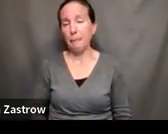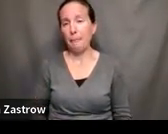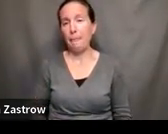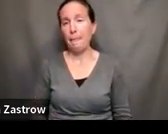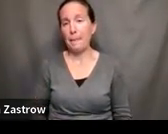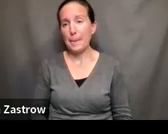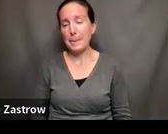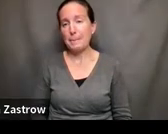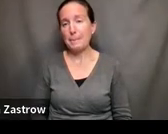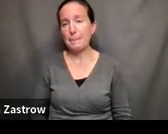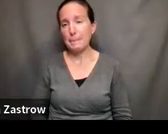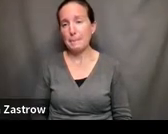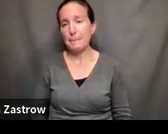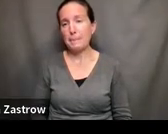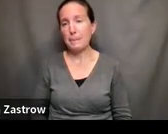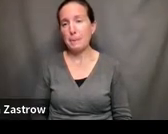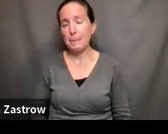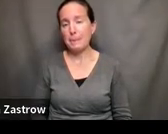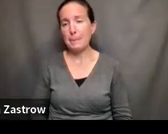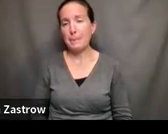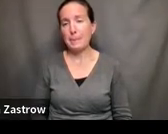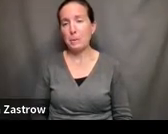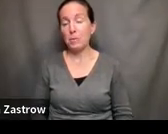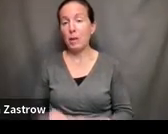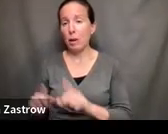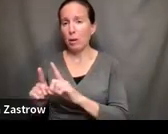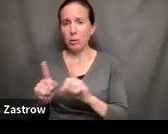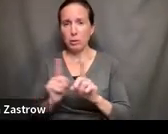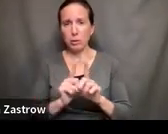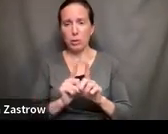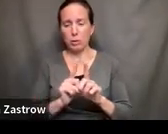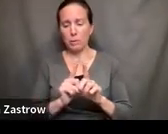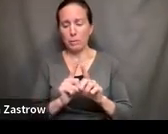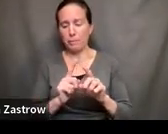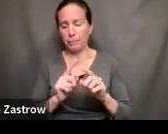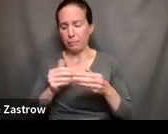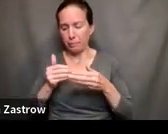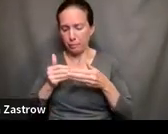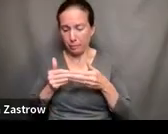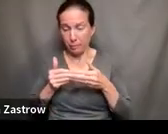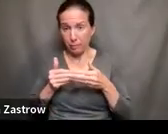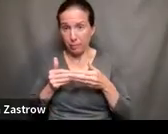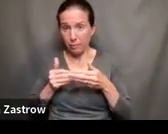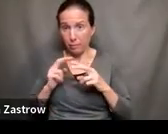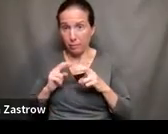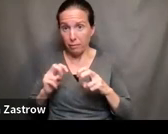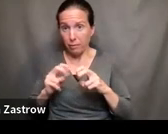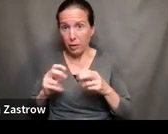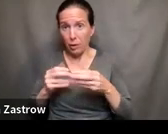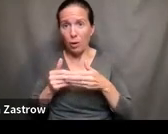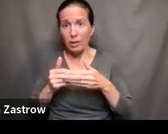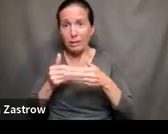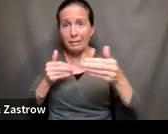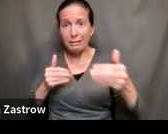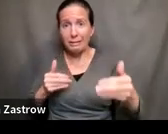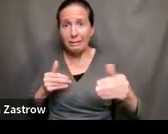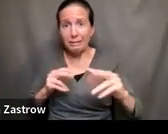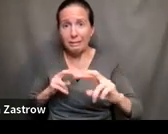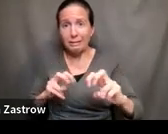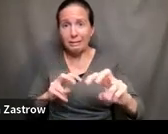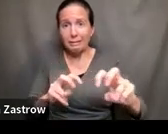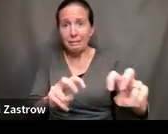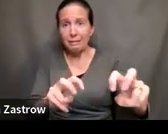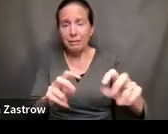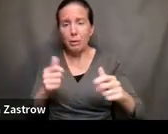wait to see if they're making progress, like how long do you wait? How long do you know that you need to change